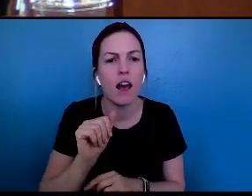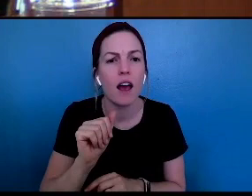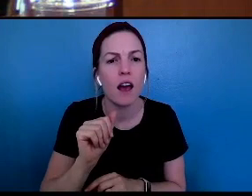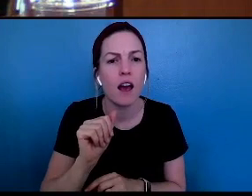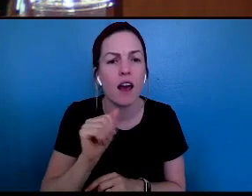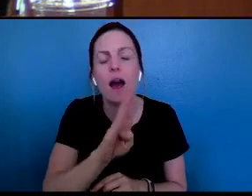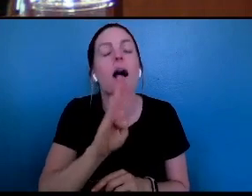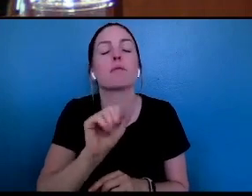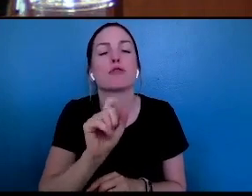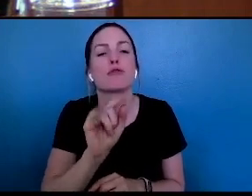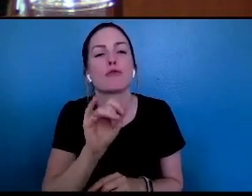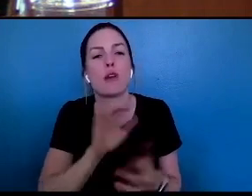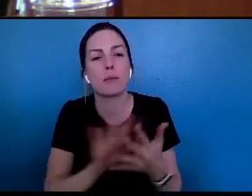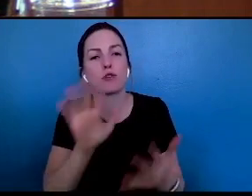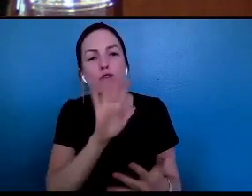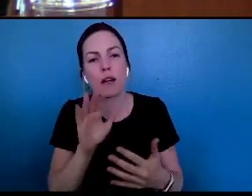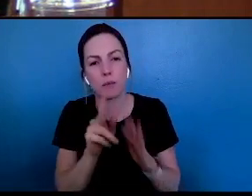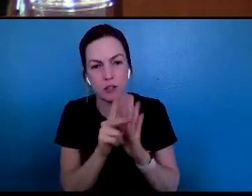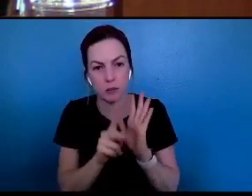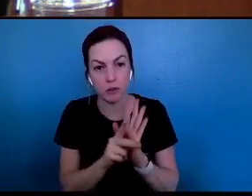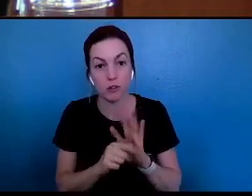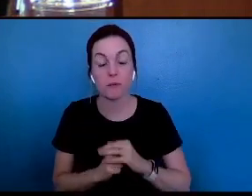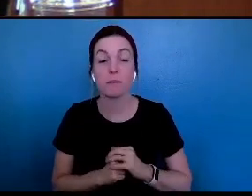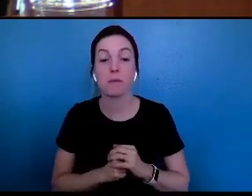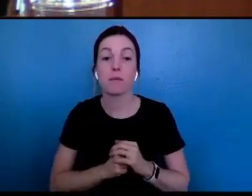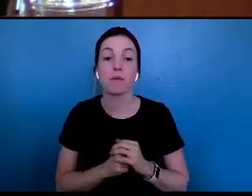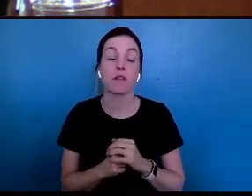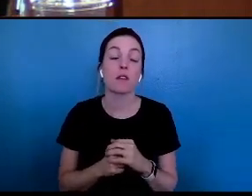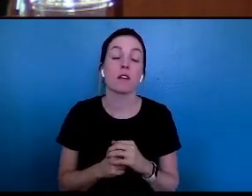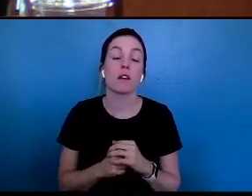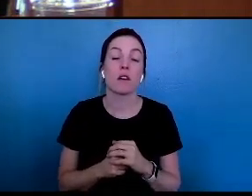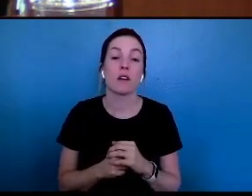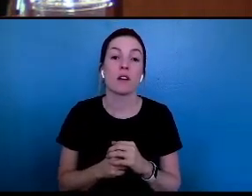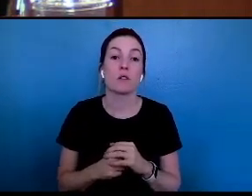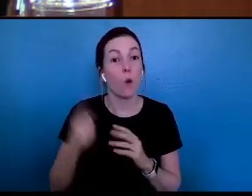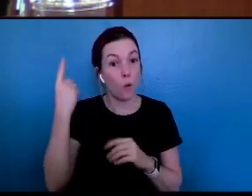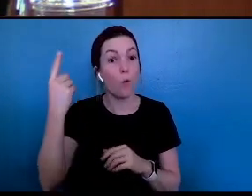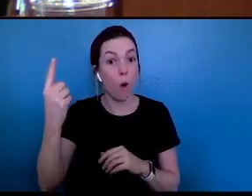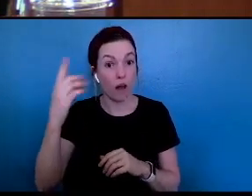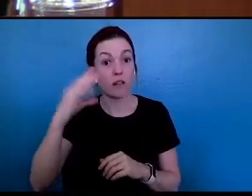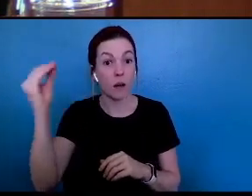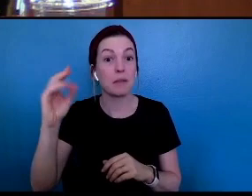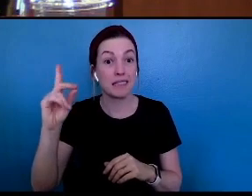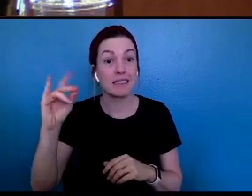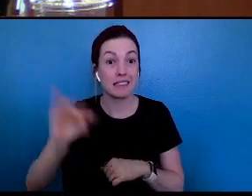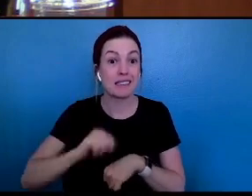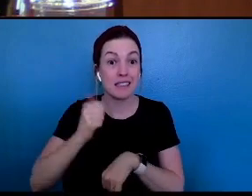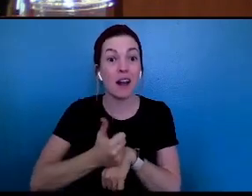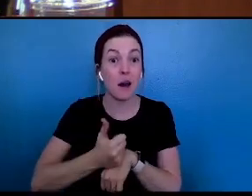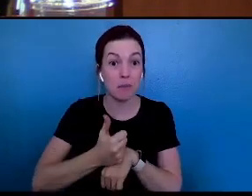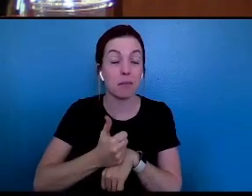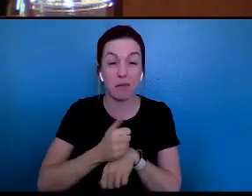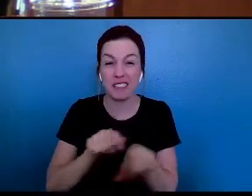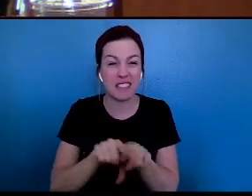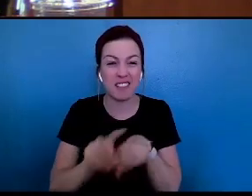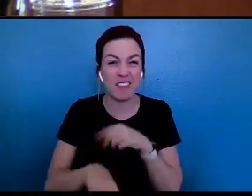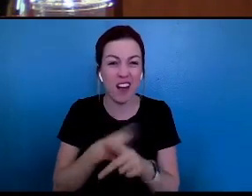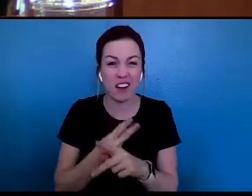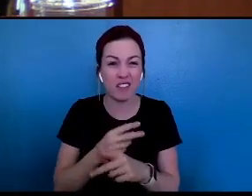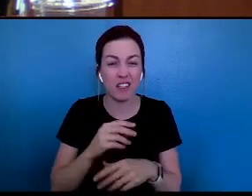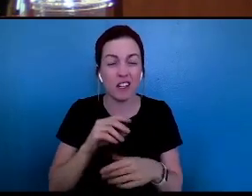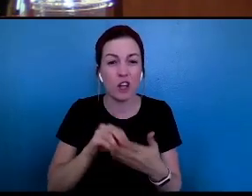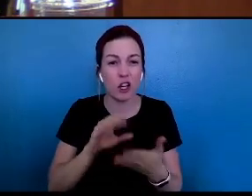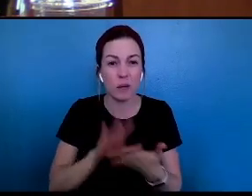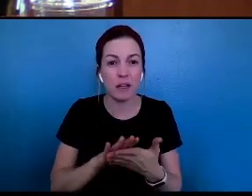Claude, in Claude 3 Opus, included such a constitution document co-created via Polis